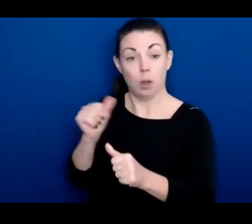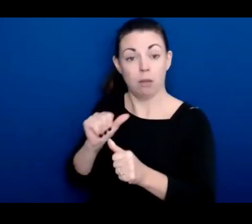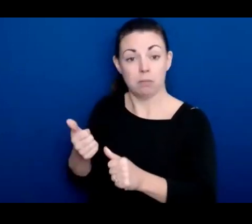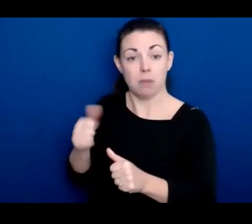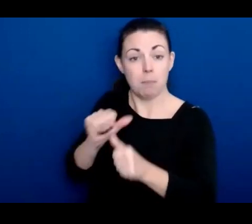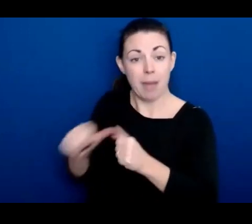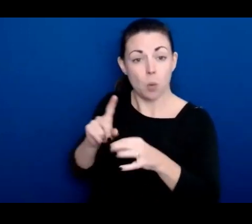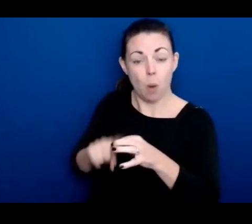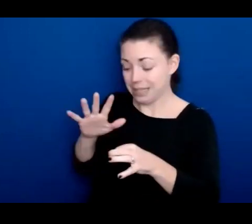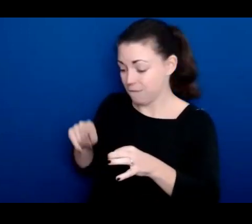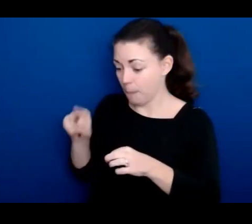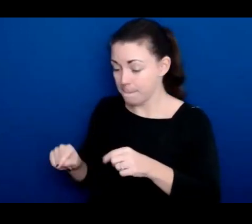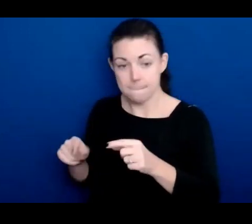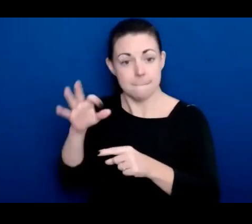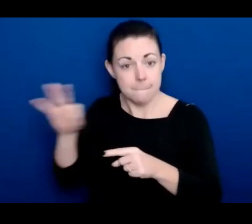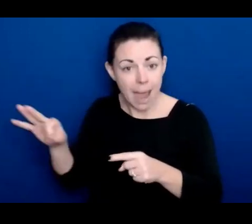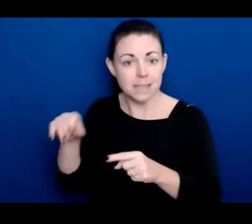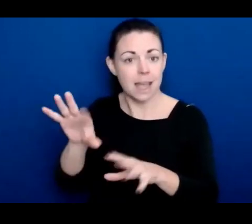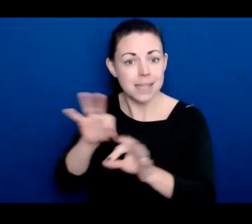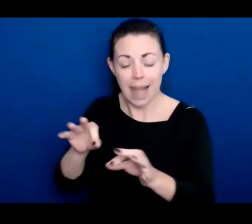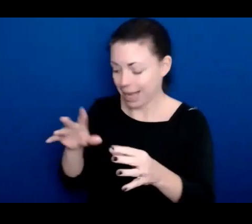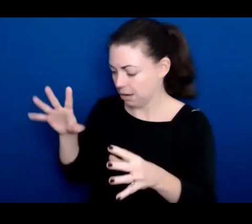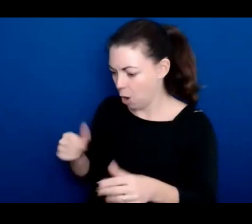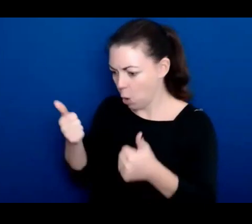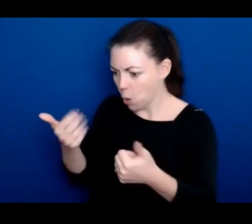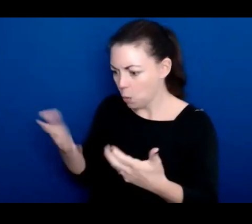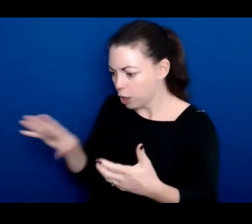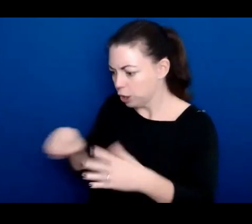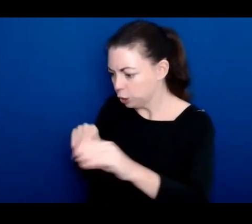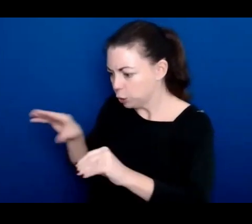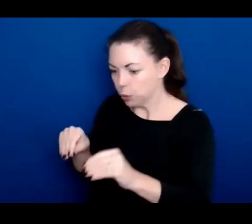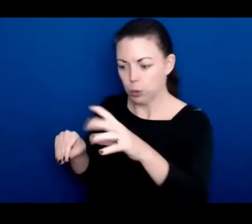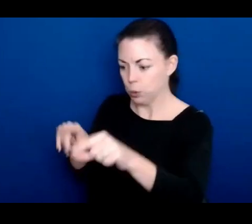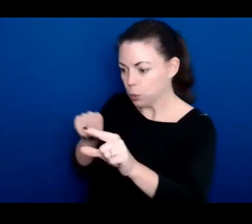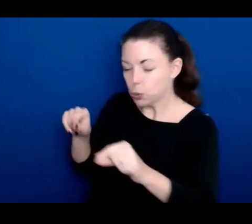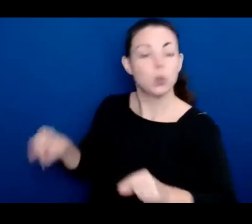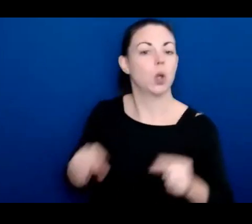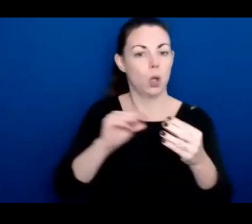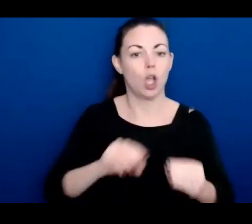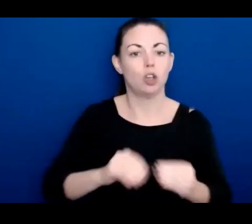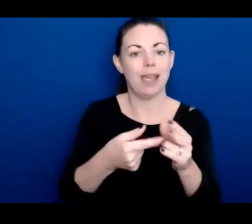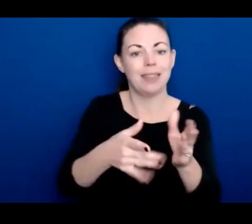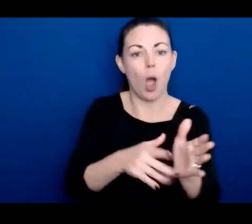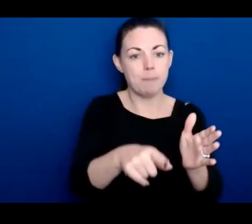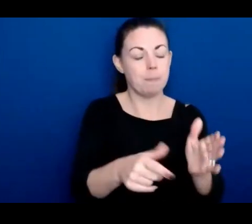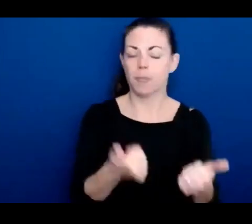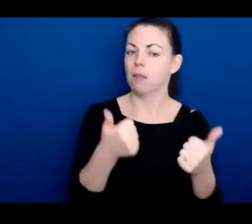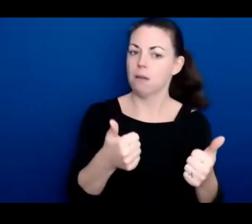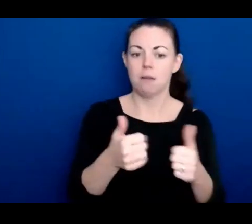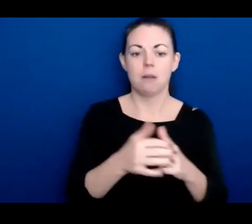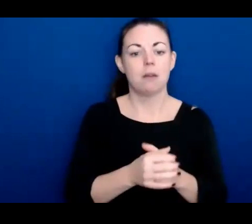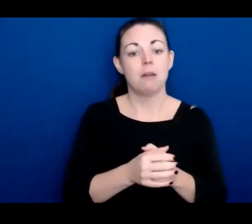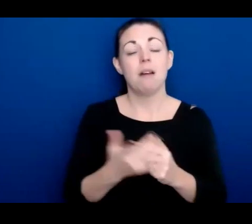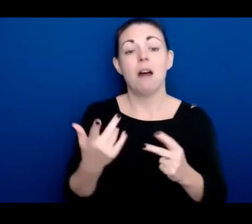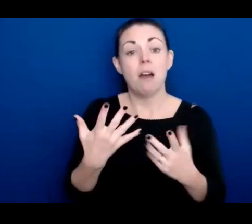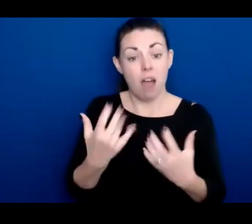And actually, it's an improvement on those two products as well, because the technology has improved as time's gone on. So if you've got Roger